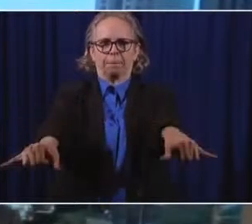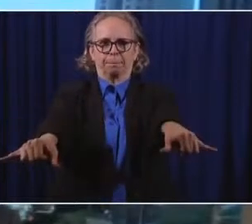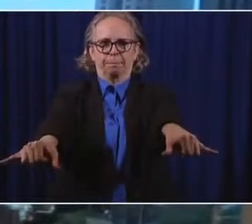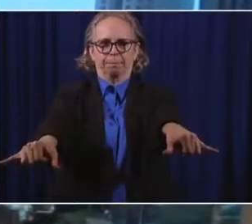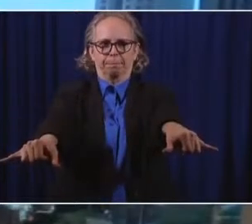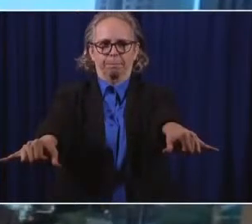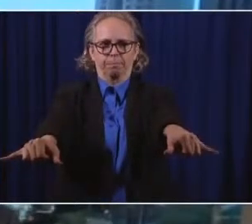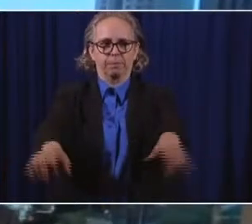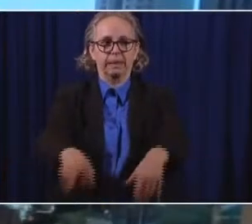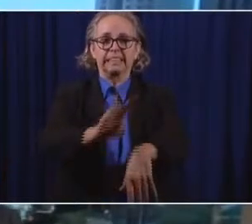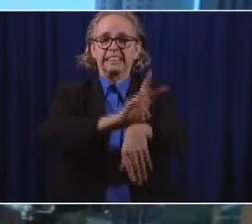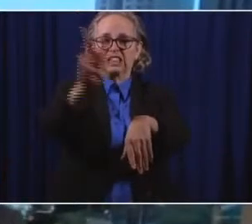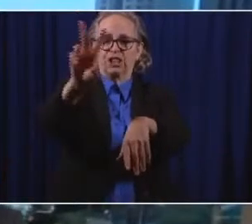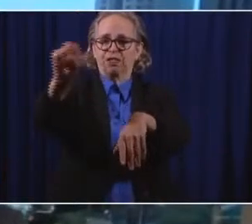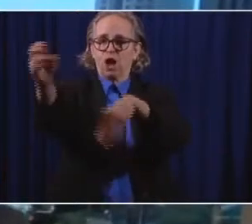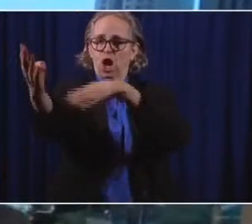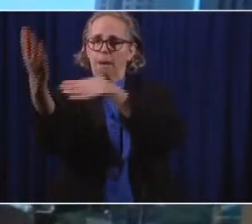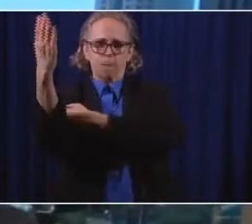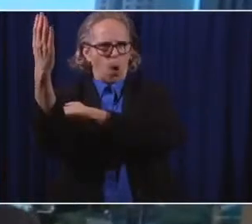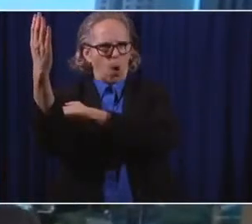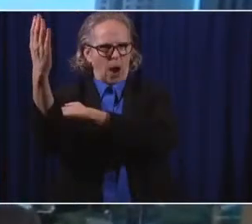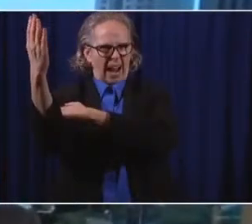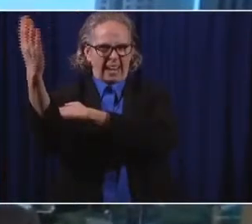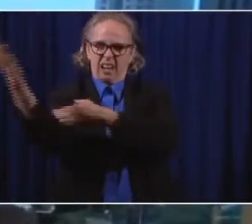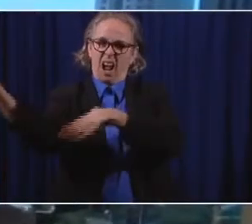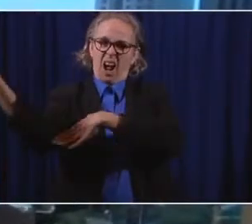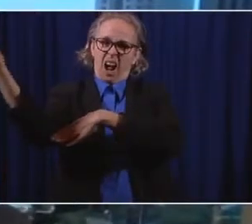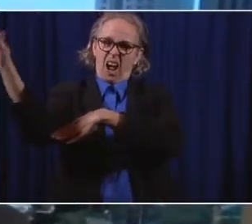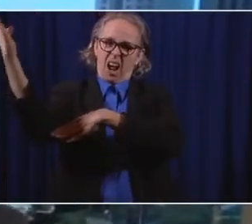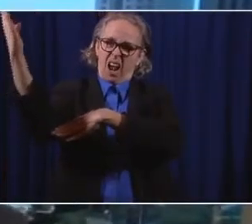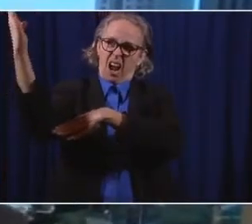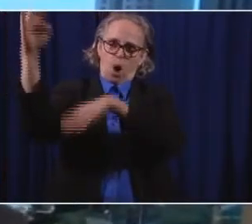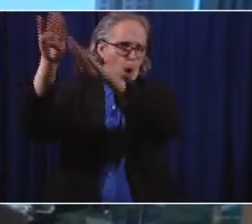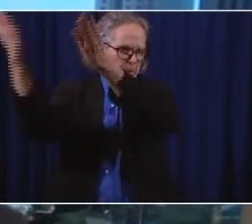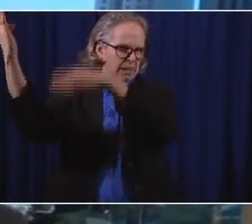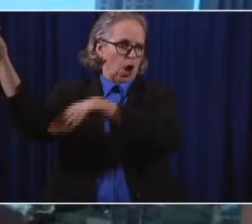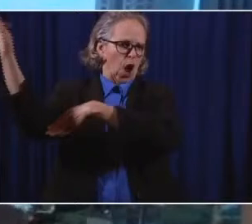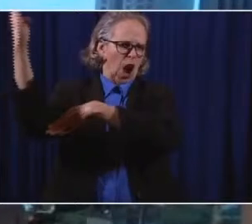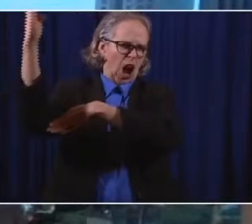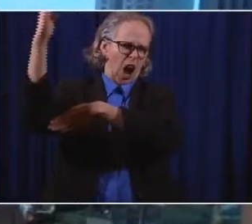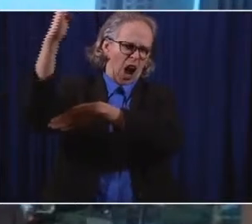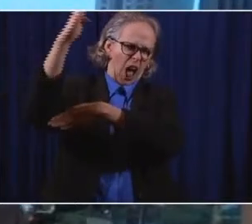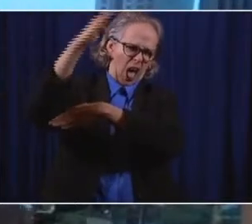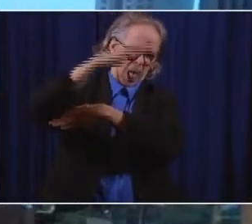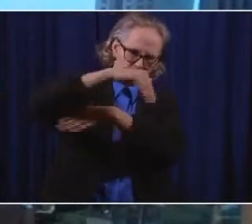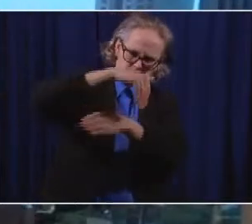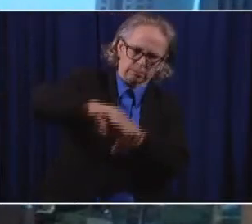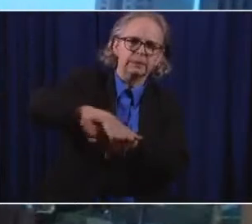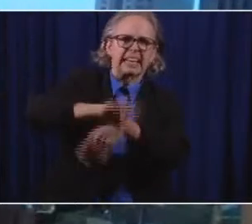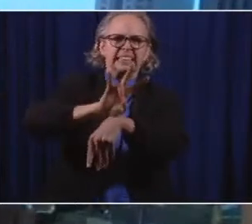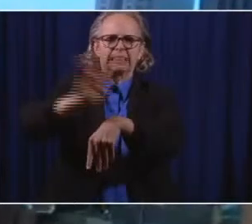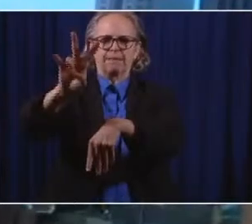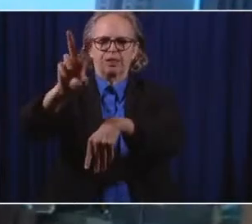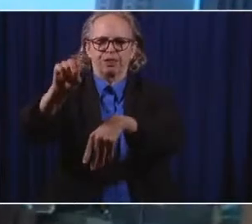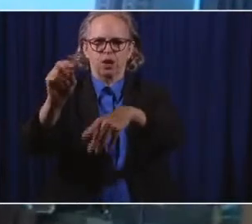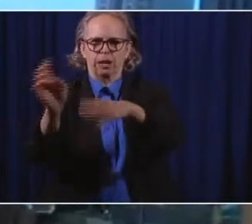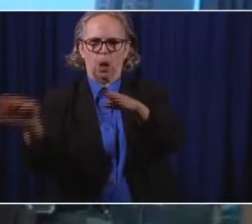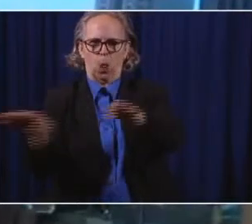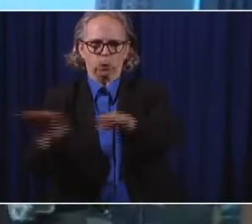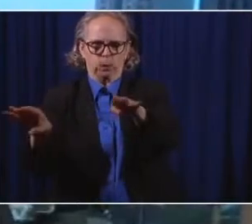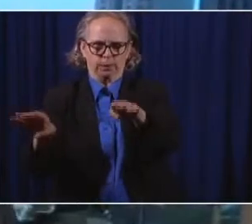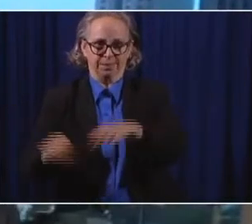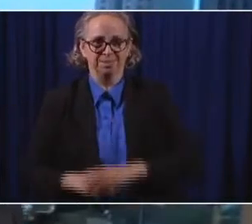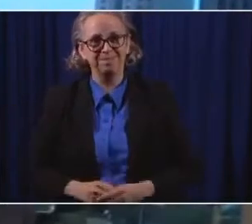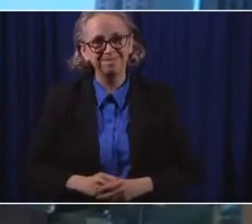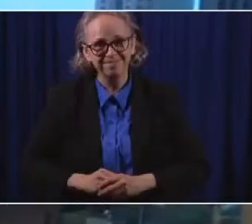a.m. on November 3rd, and that's important for people to know. They'll be open until 7:30 that night. Now, just like I said, we're all excited